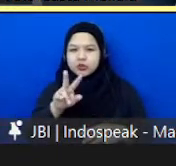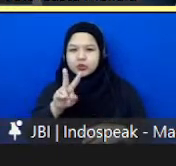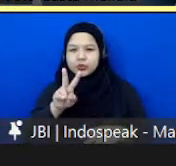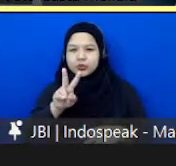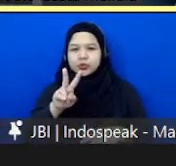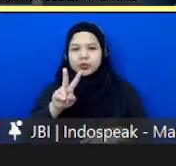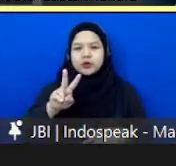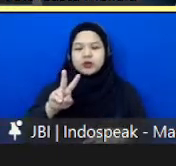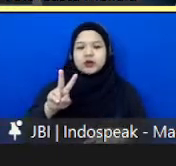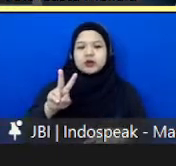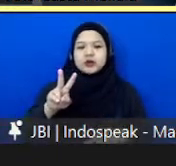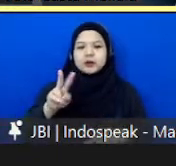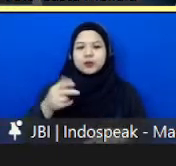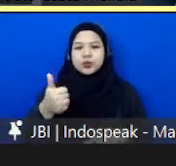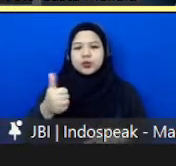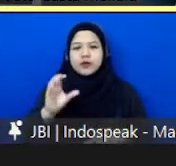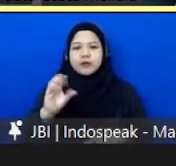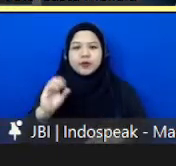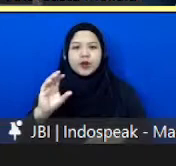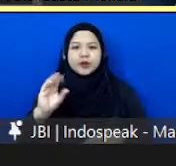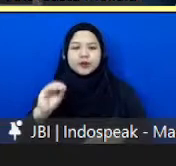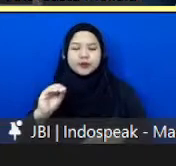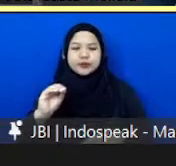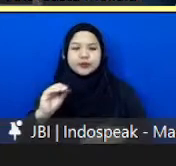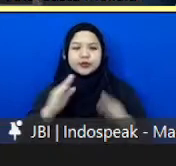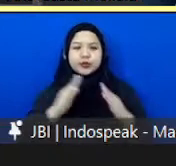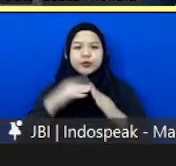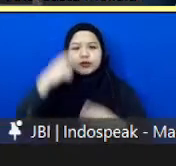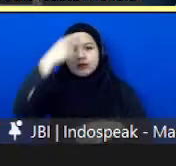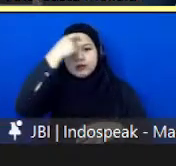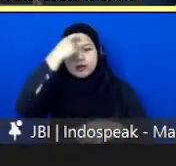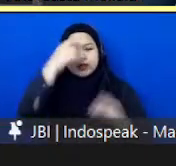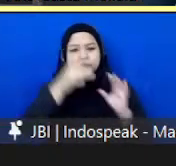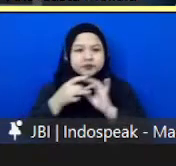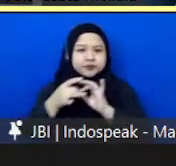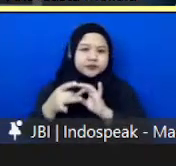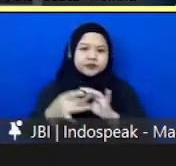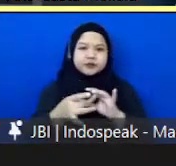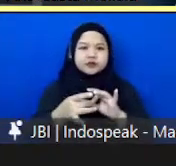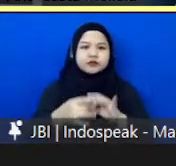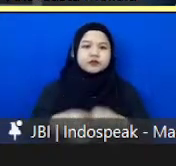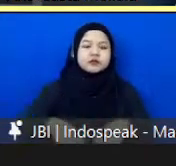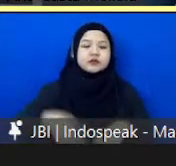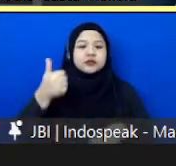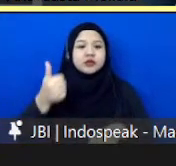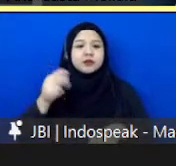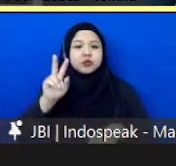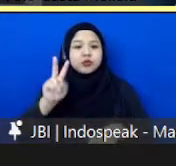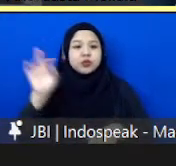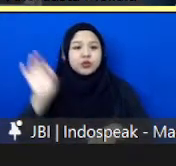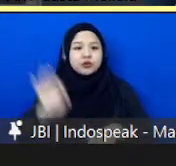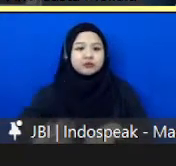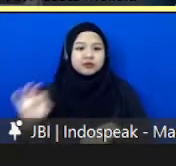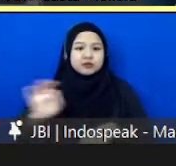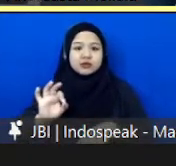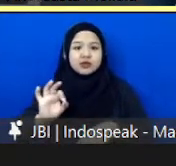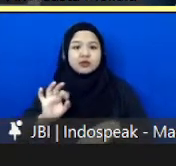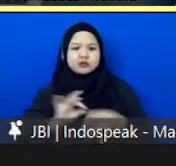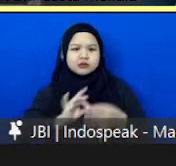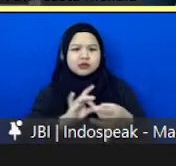2,600 hospitals, and 62% of them are private